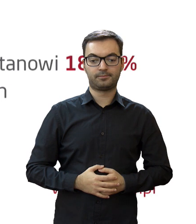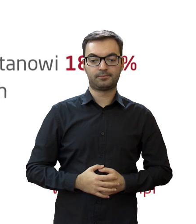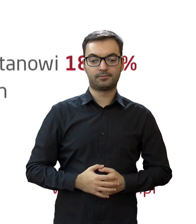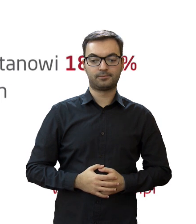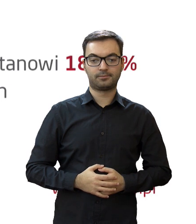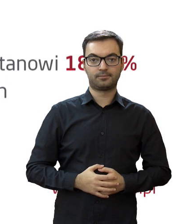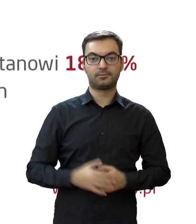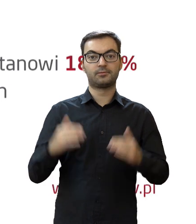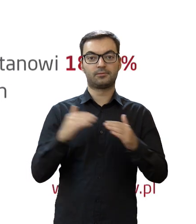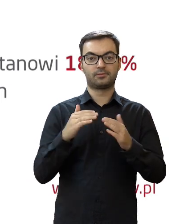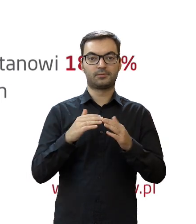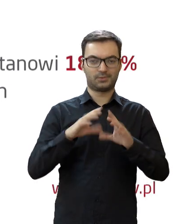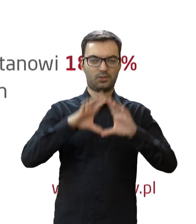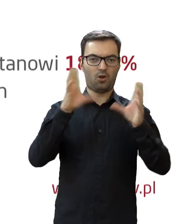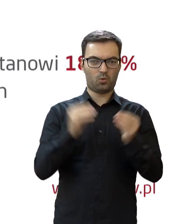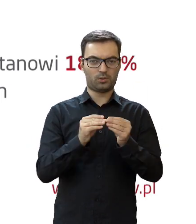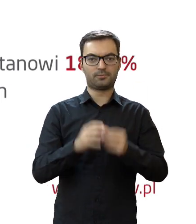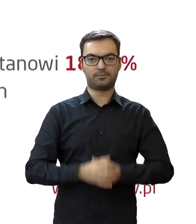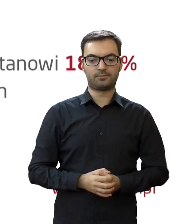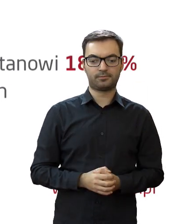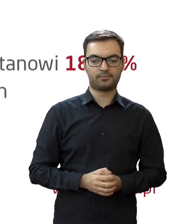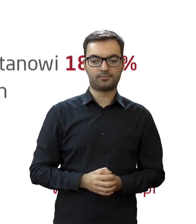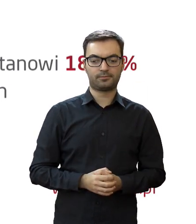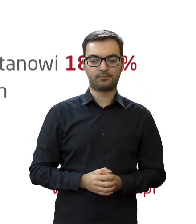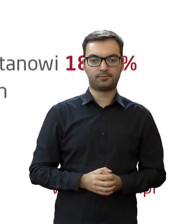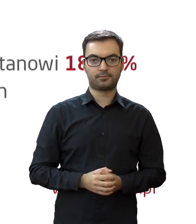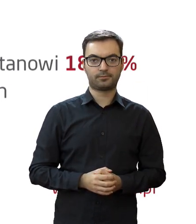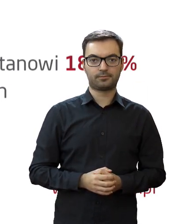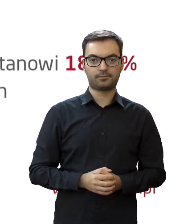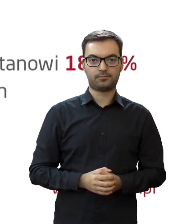5,359,654 entitled voters, which is